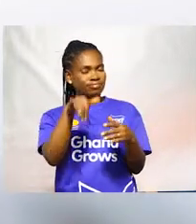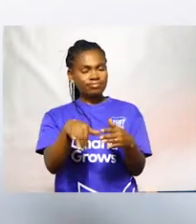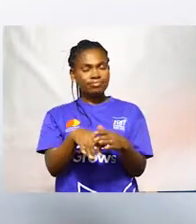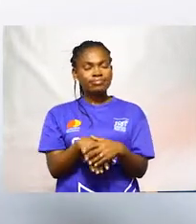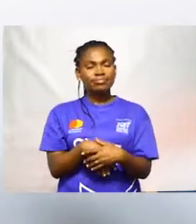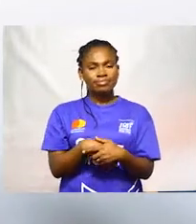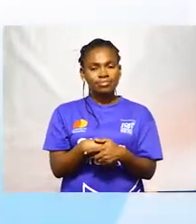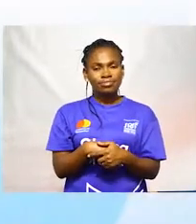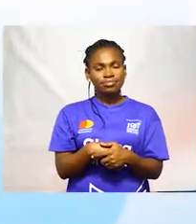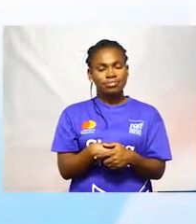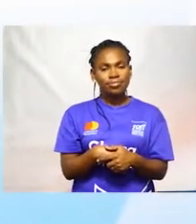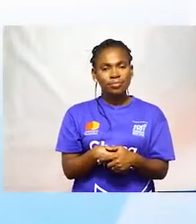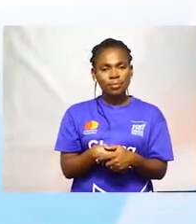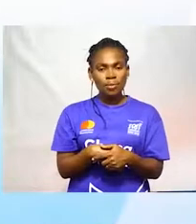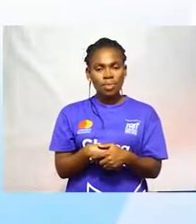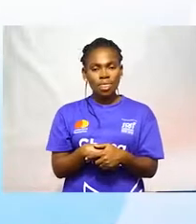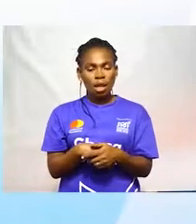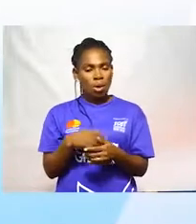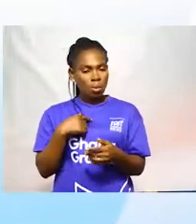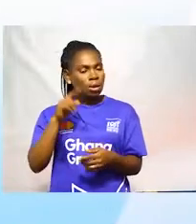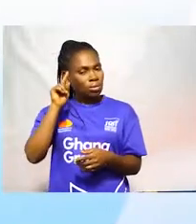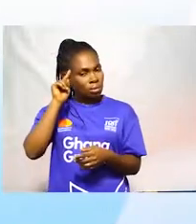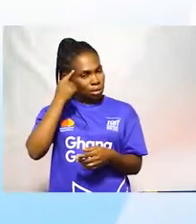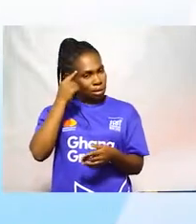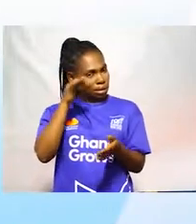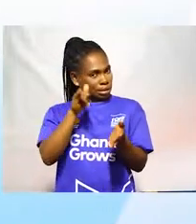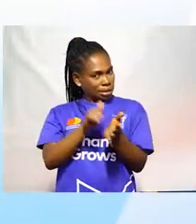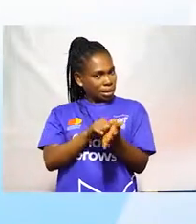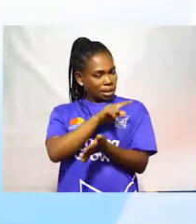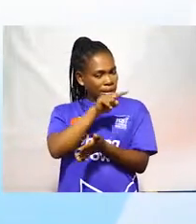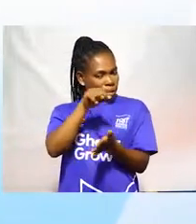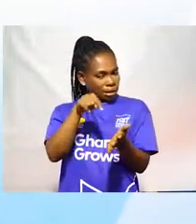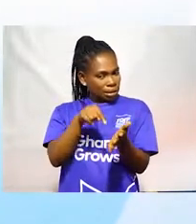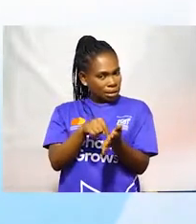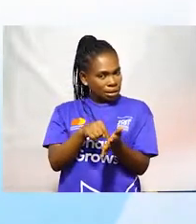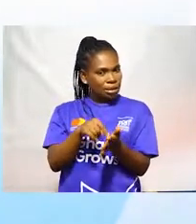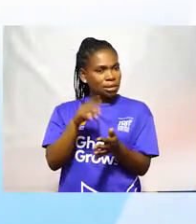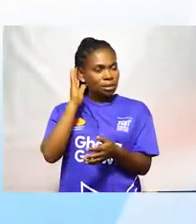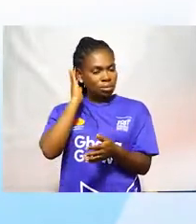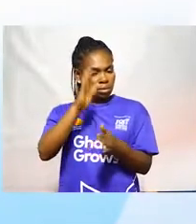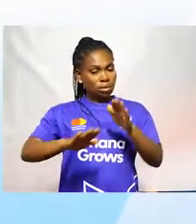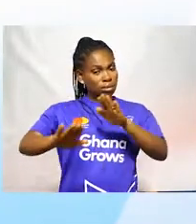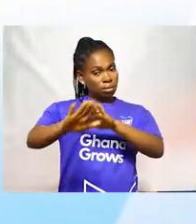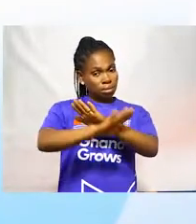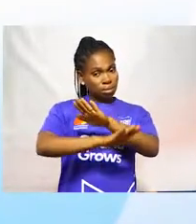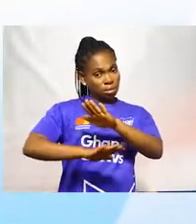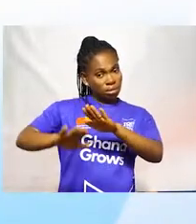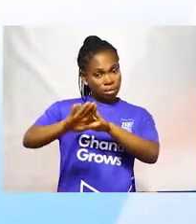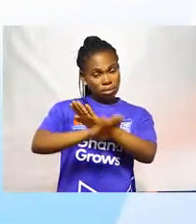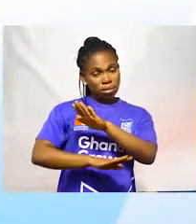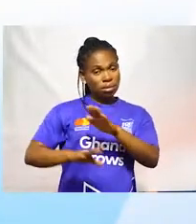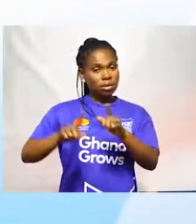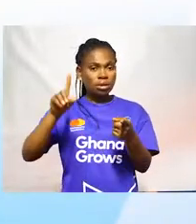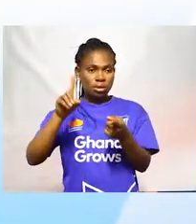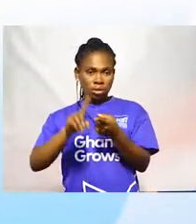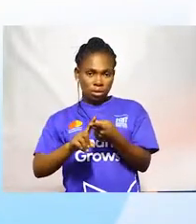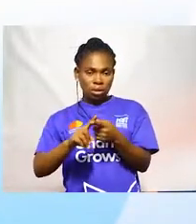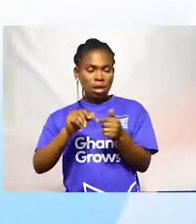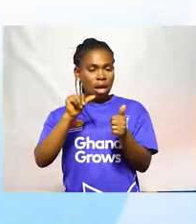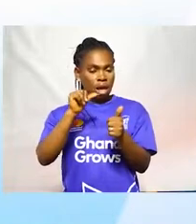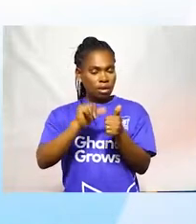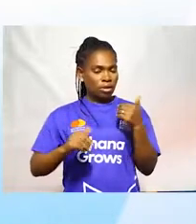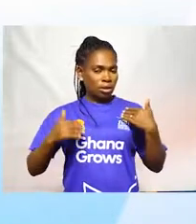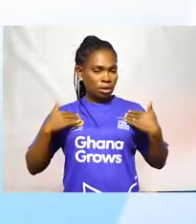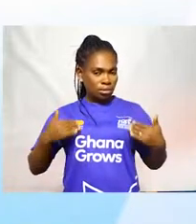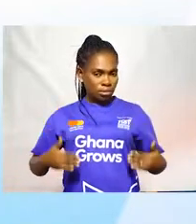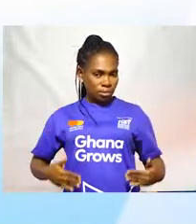finding yourself. One would assume that this would be fundamental to every human being. But